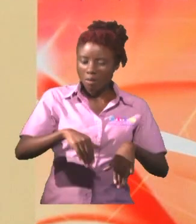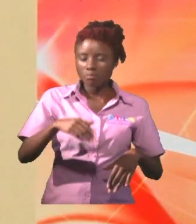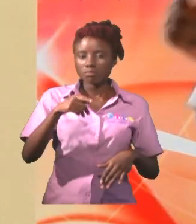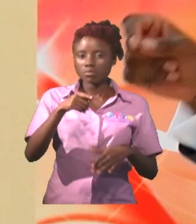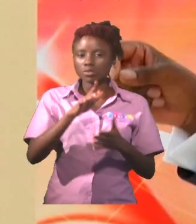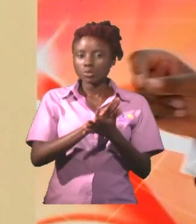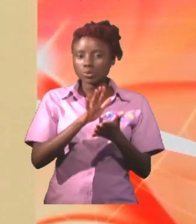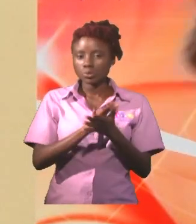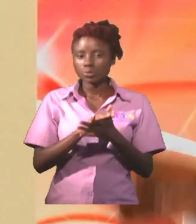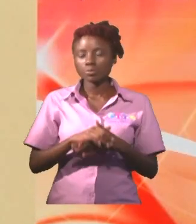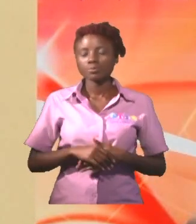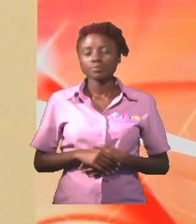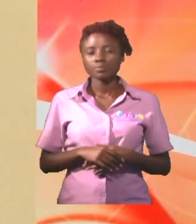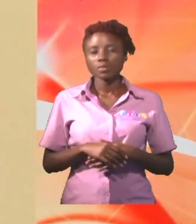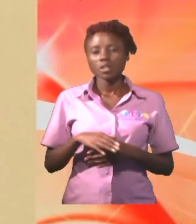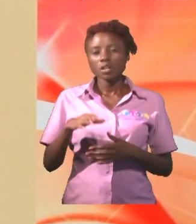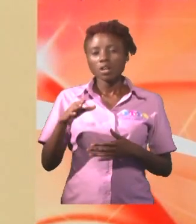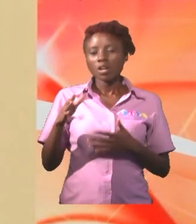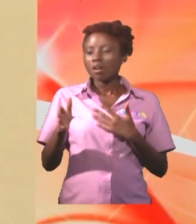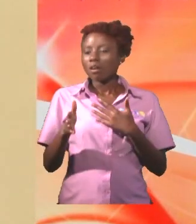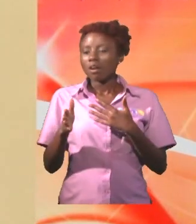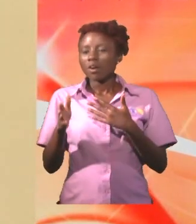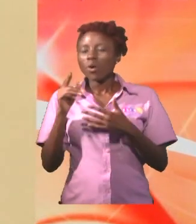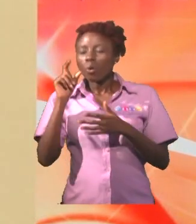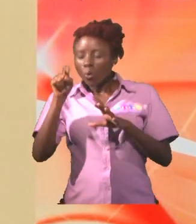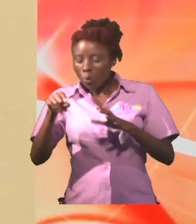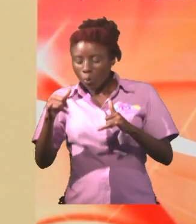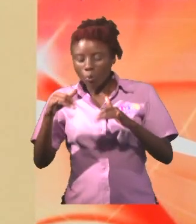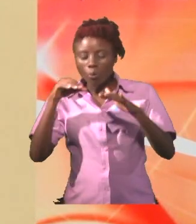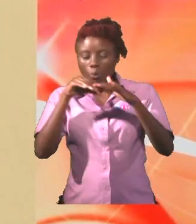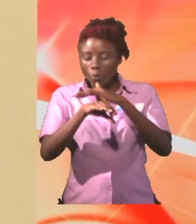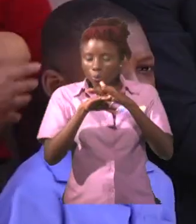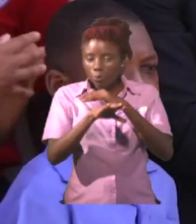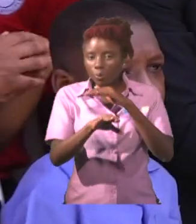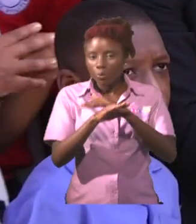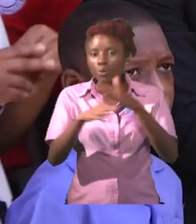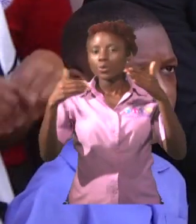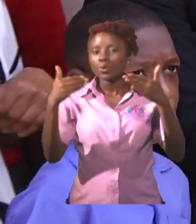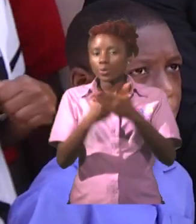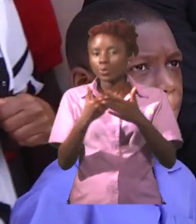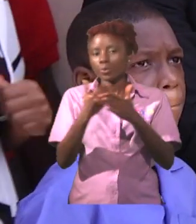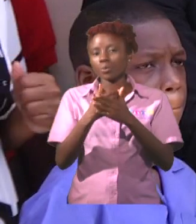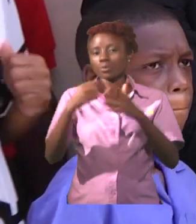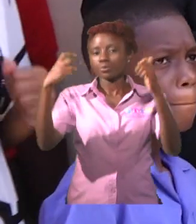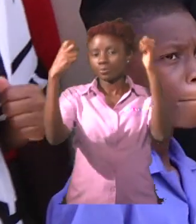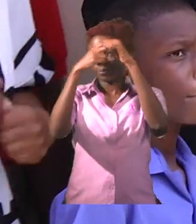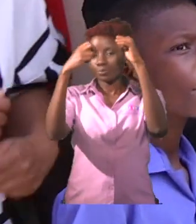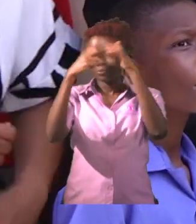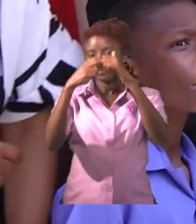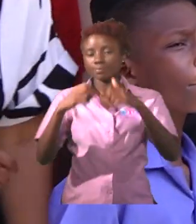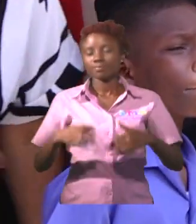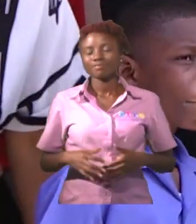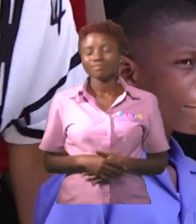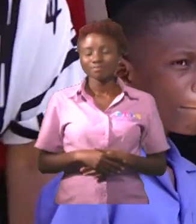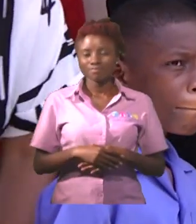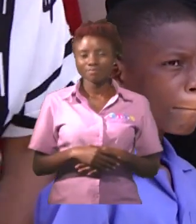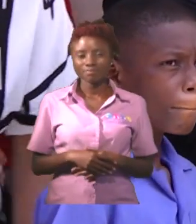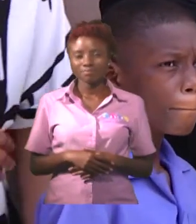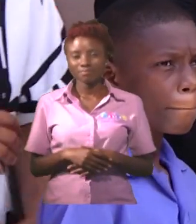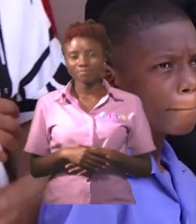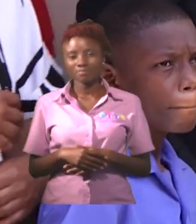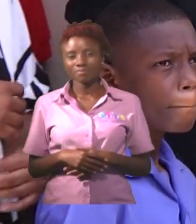hamstrung by whether or not we have access to traditional electricity. UniPet was contracted to execute the